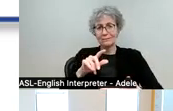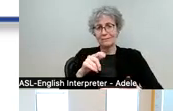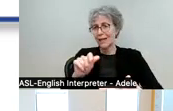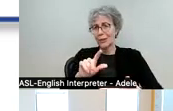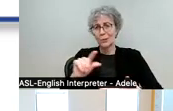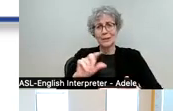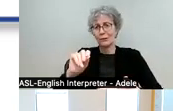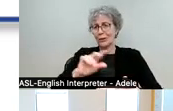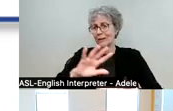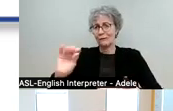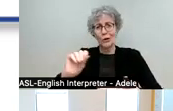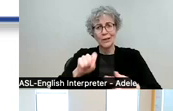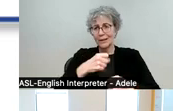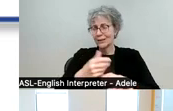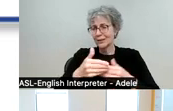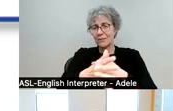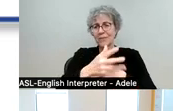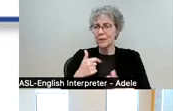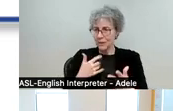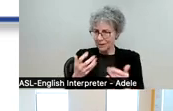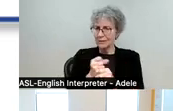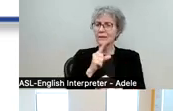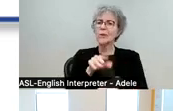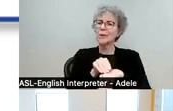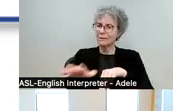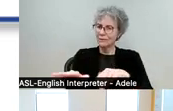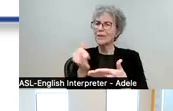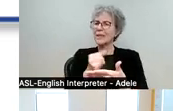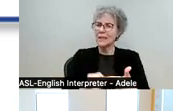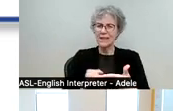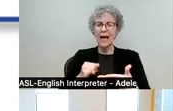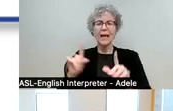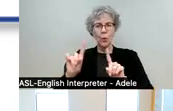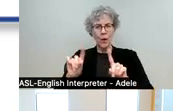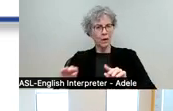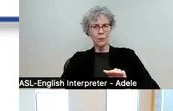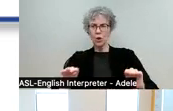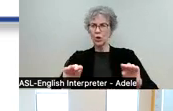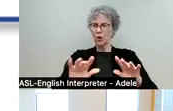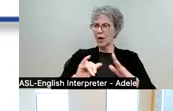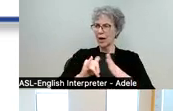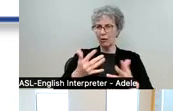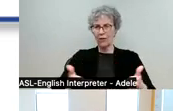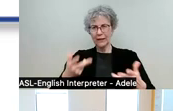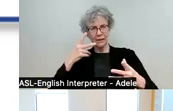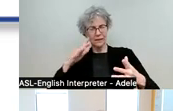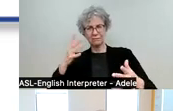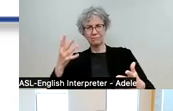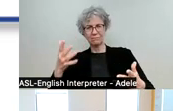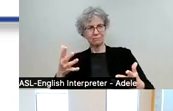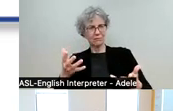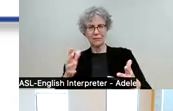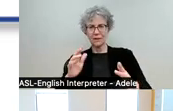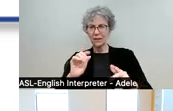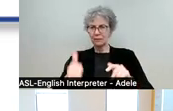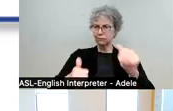were influencing the design, the layout, how things look and felt, and had an influence and a presence